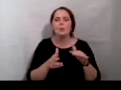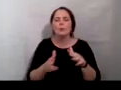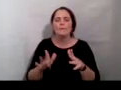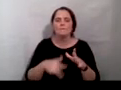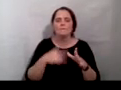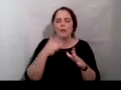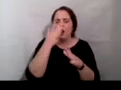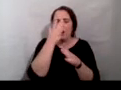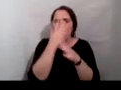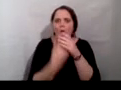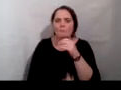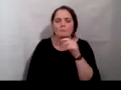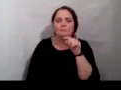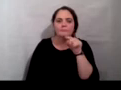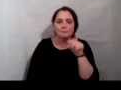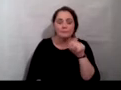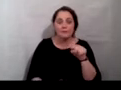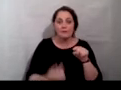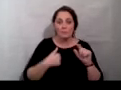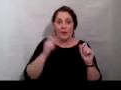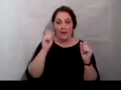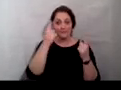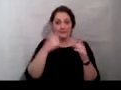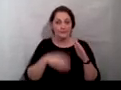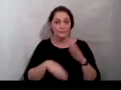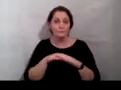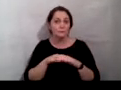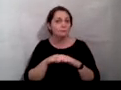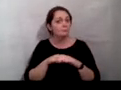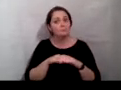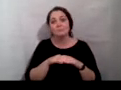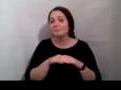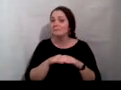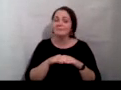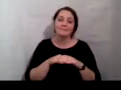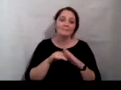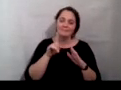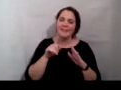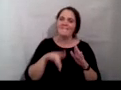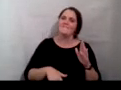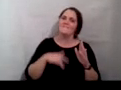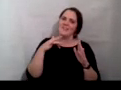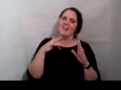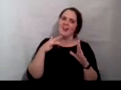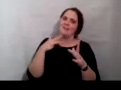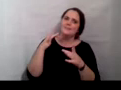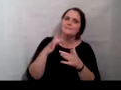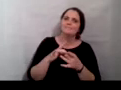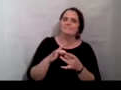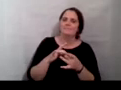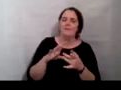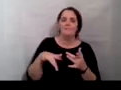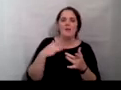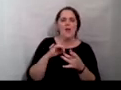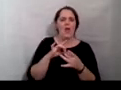pulls us in. So whatever we may not understand entirely what we're inside, but we're inside and not outside. And I